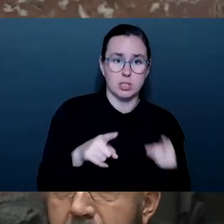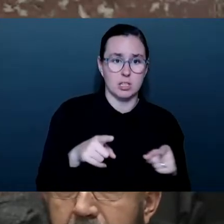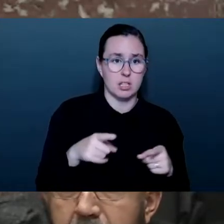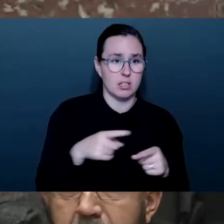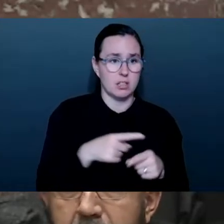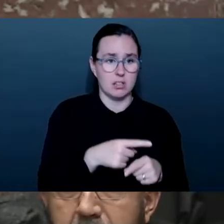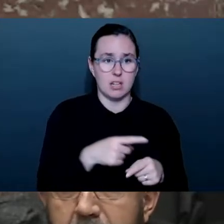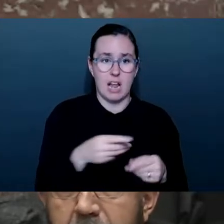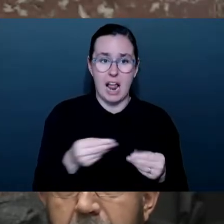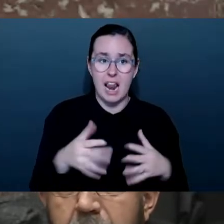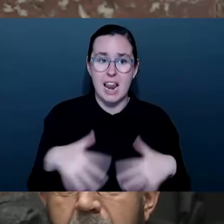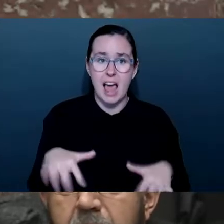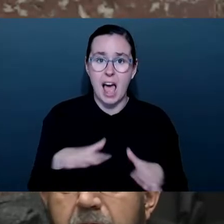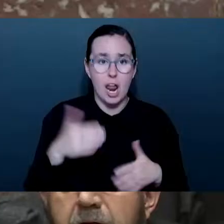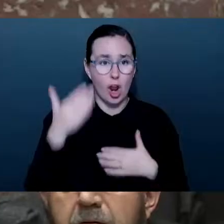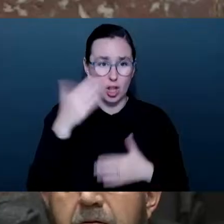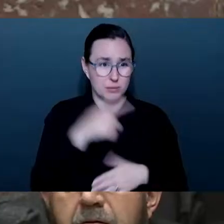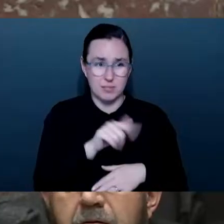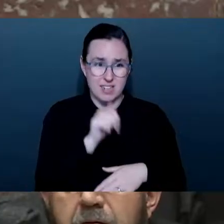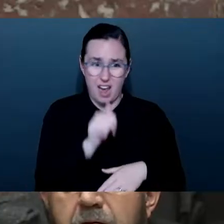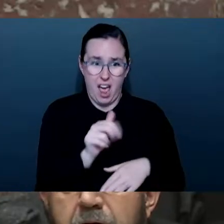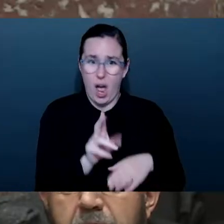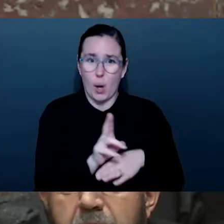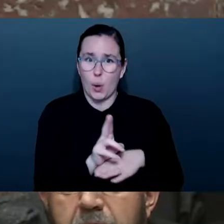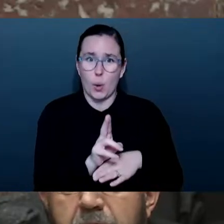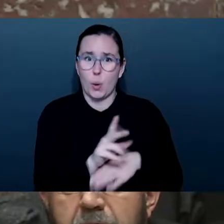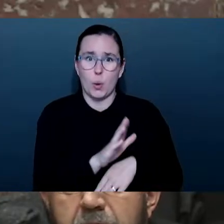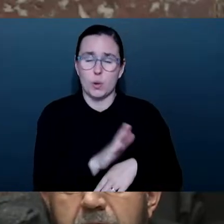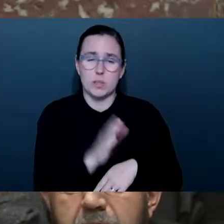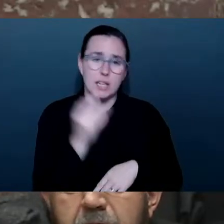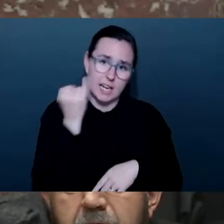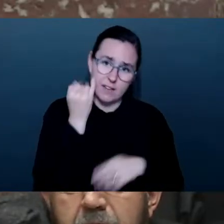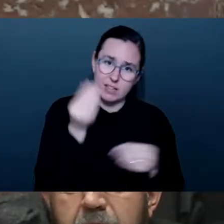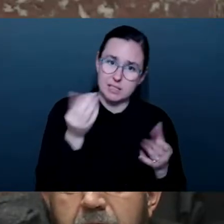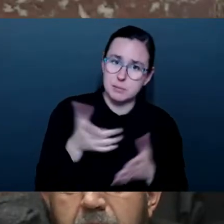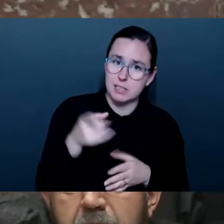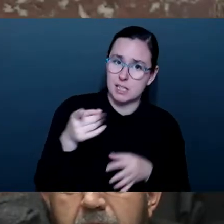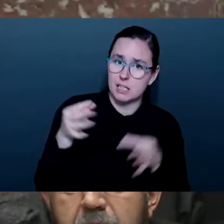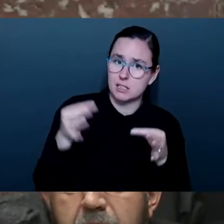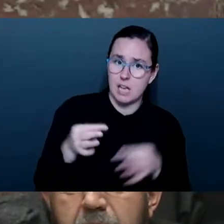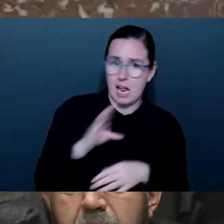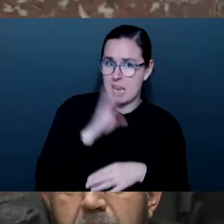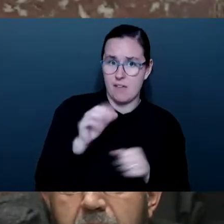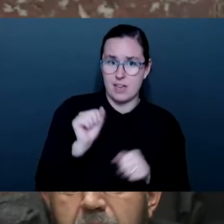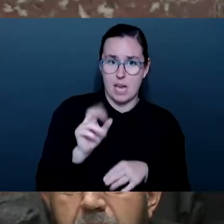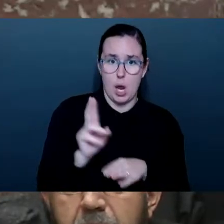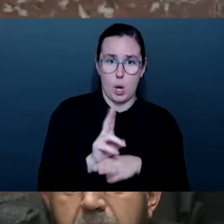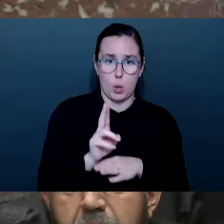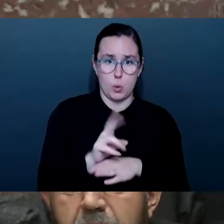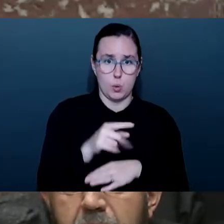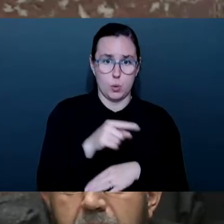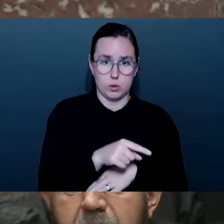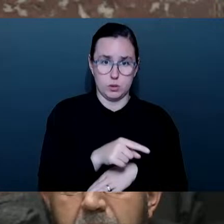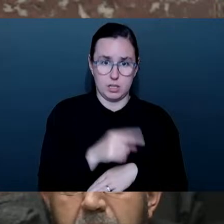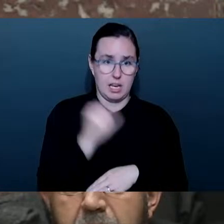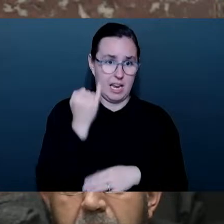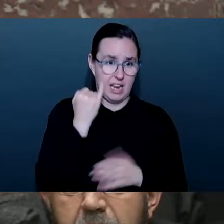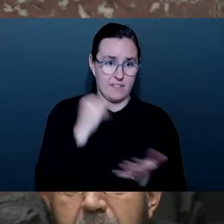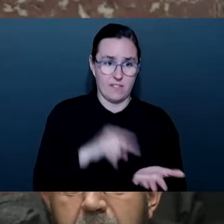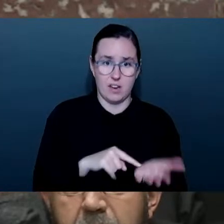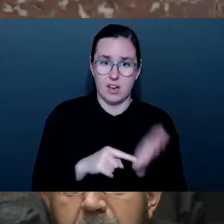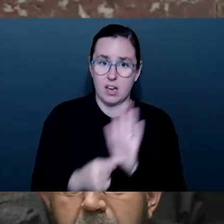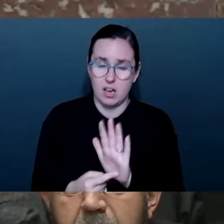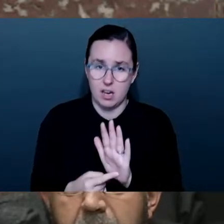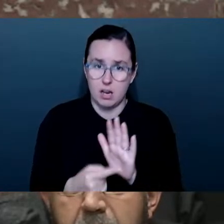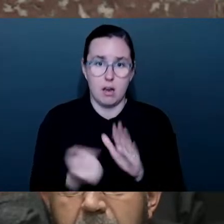if the Speaker is making a ruling that you can no longer use words that have been presented in bills that have previously been voted